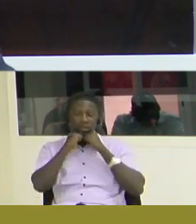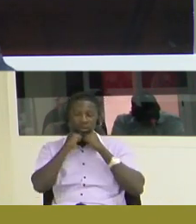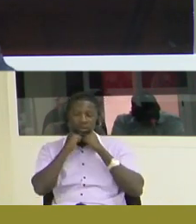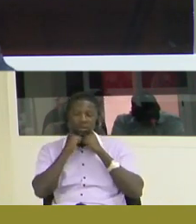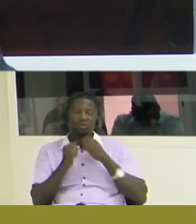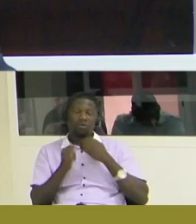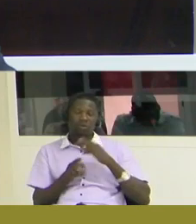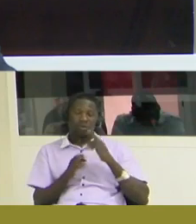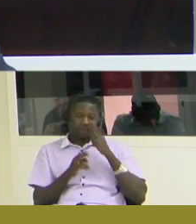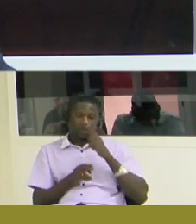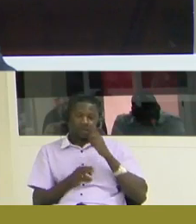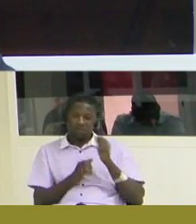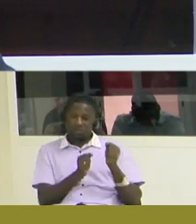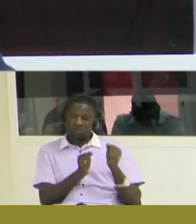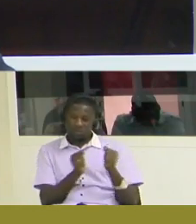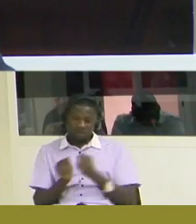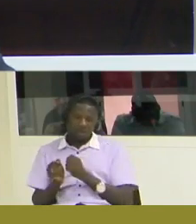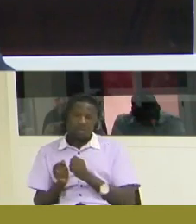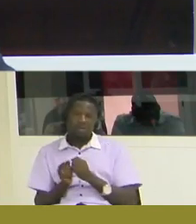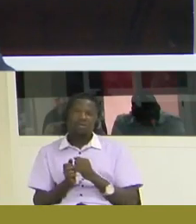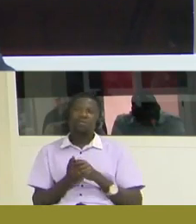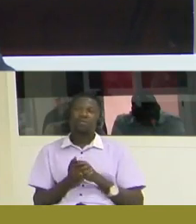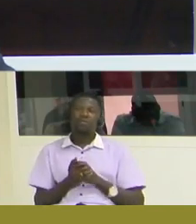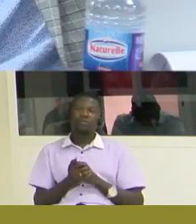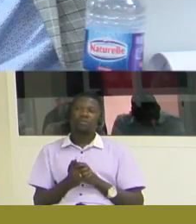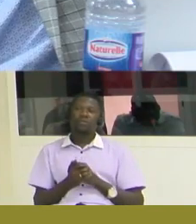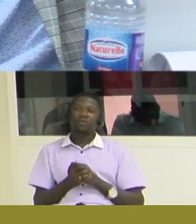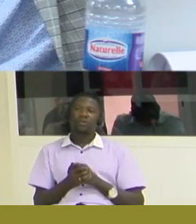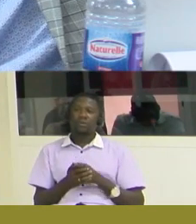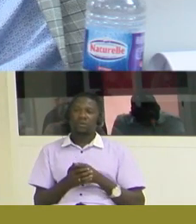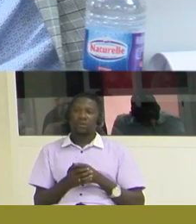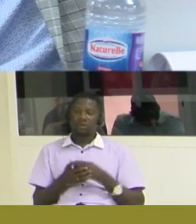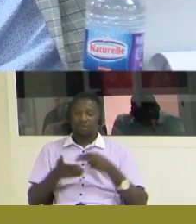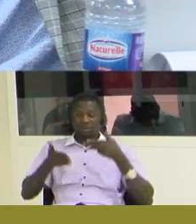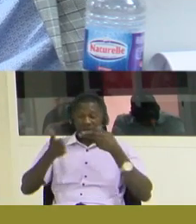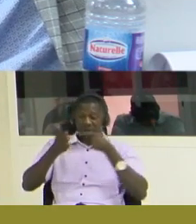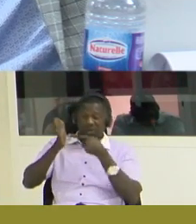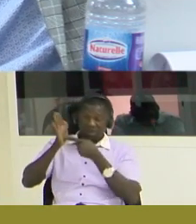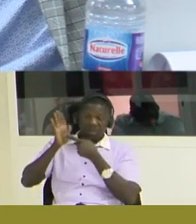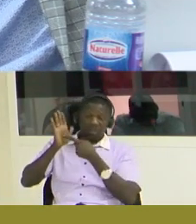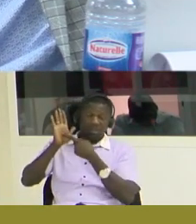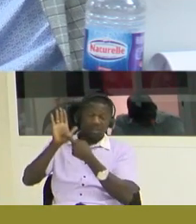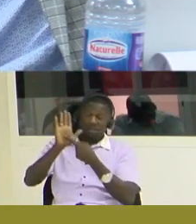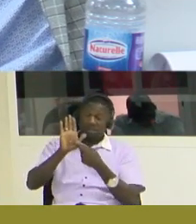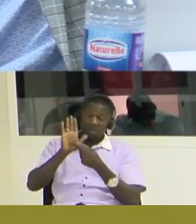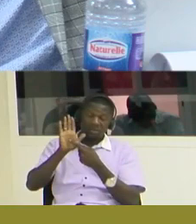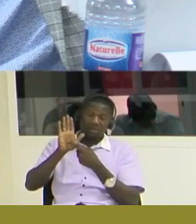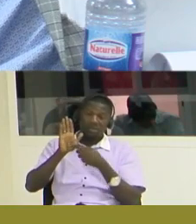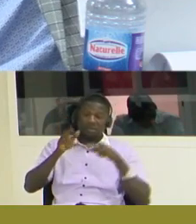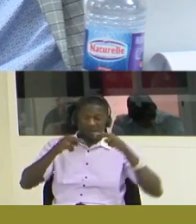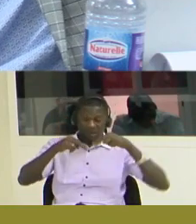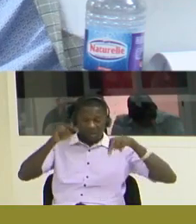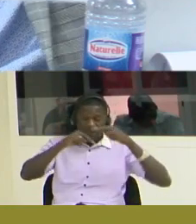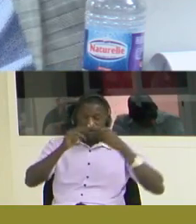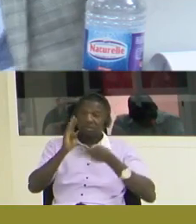trying to overthrow this is the investigation report this is what formed if the